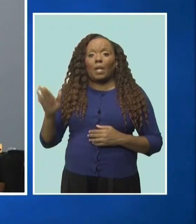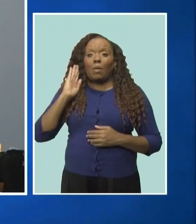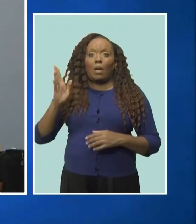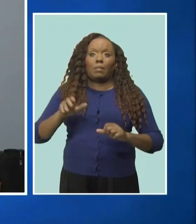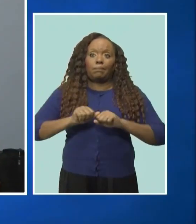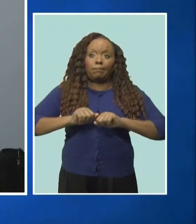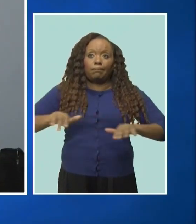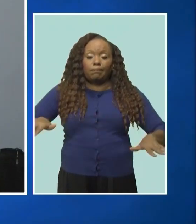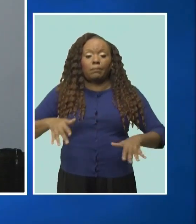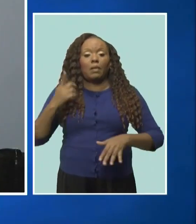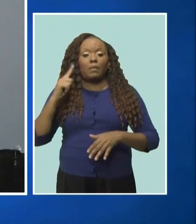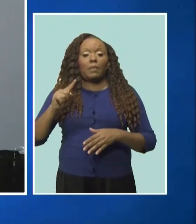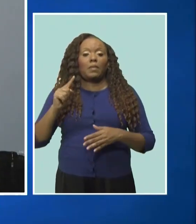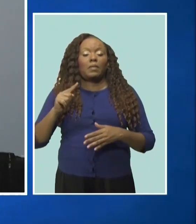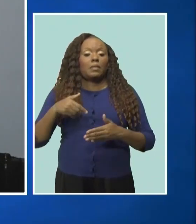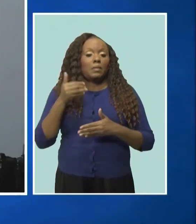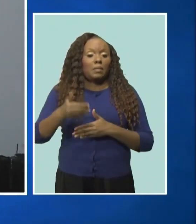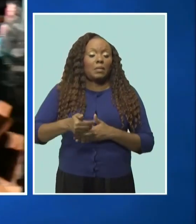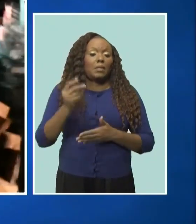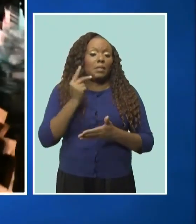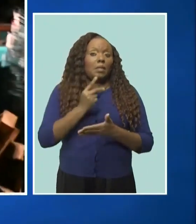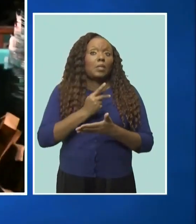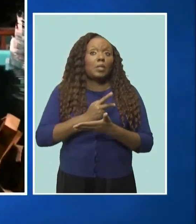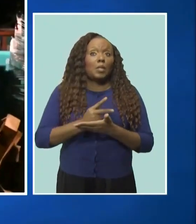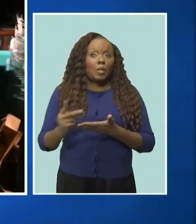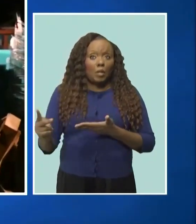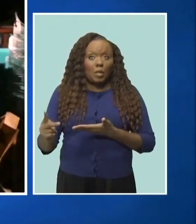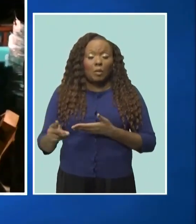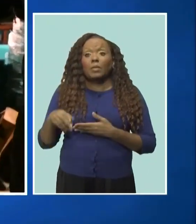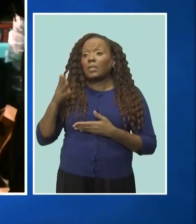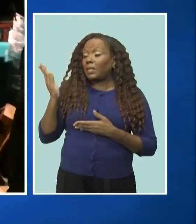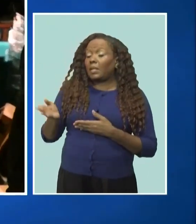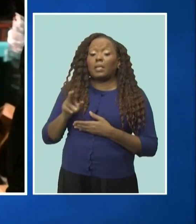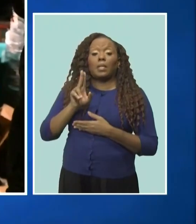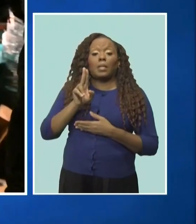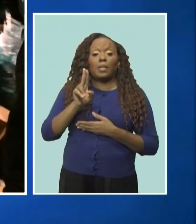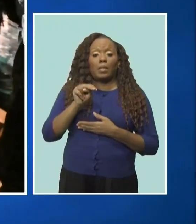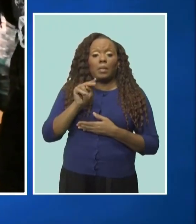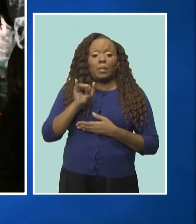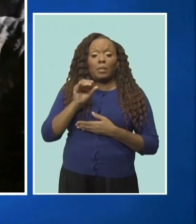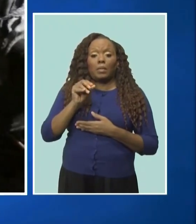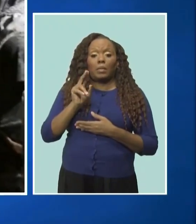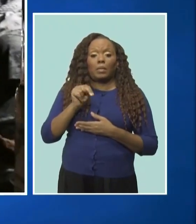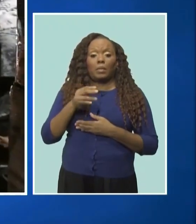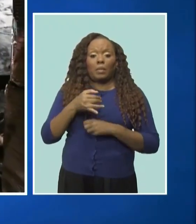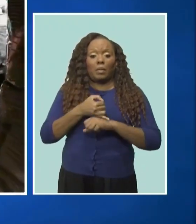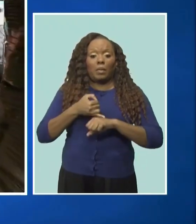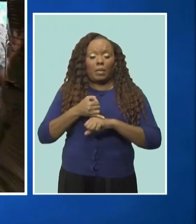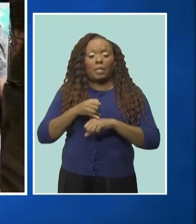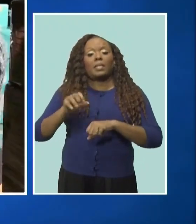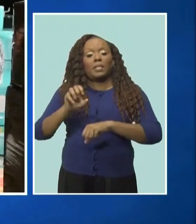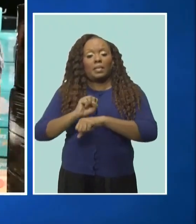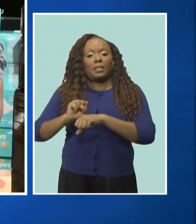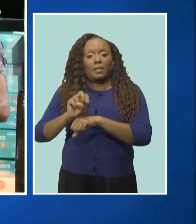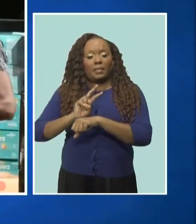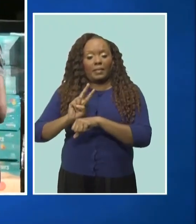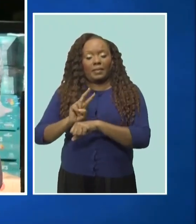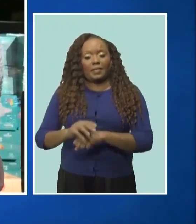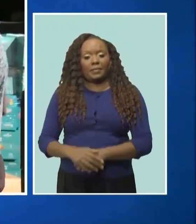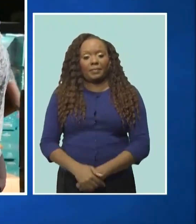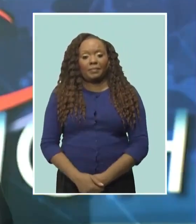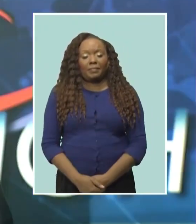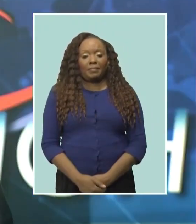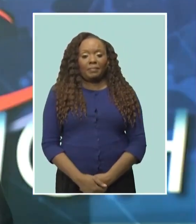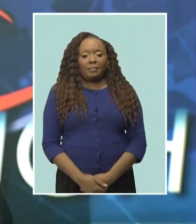for the next 2 weeks. Reporting from Union Island, St. Vincent and the Grenadines, Crystal Hoyt, CBC